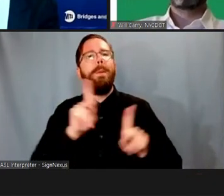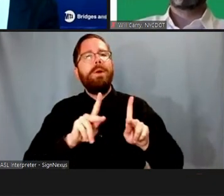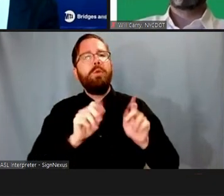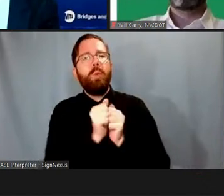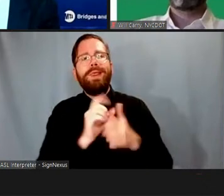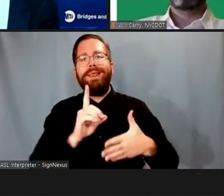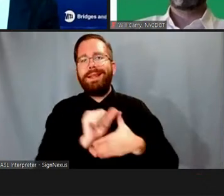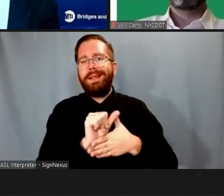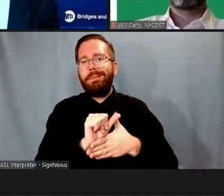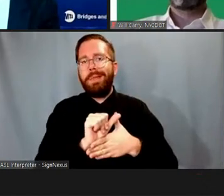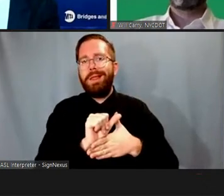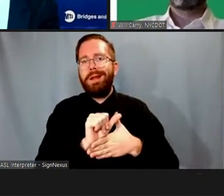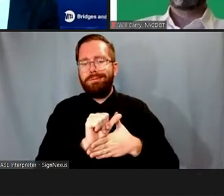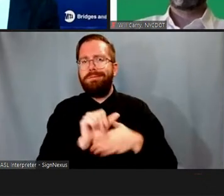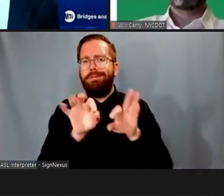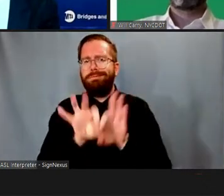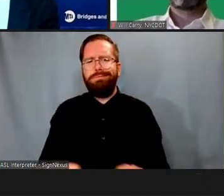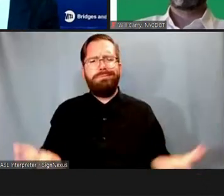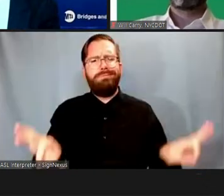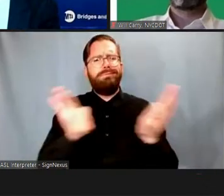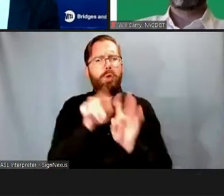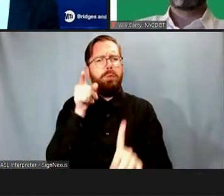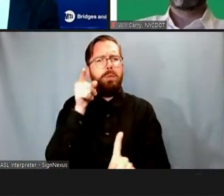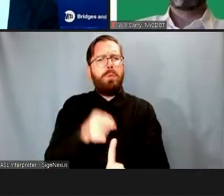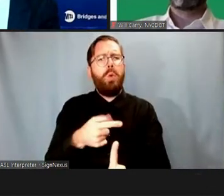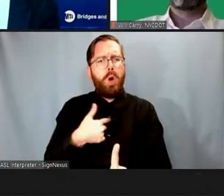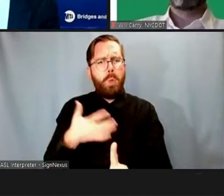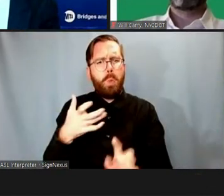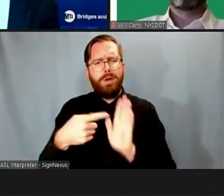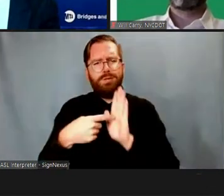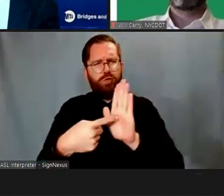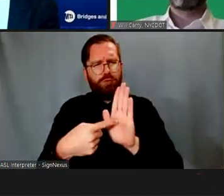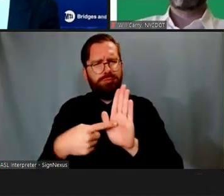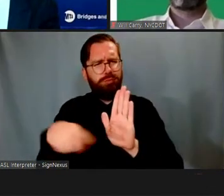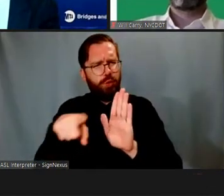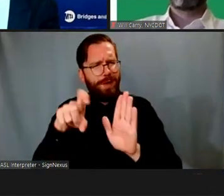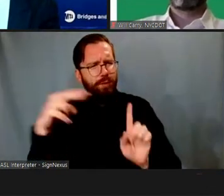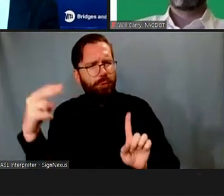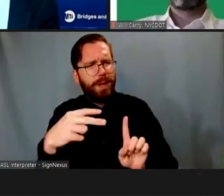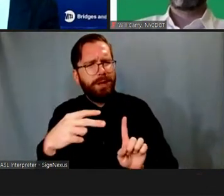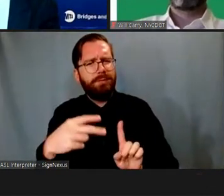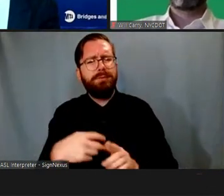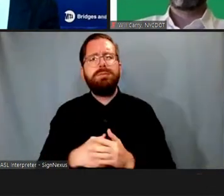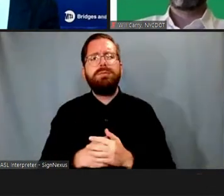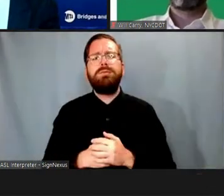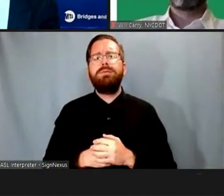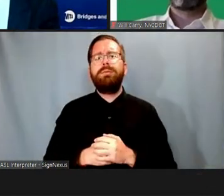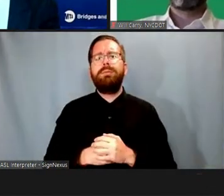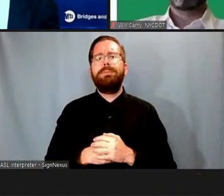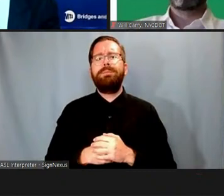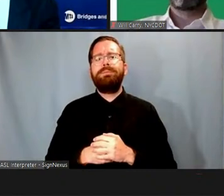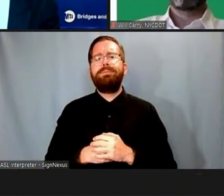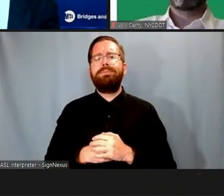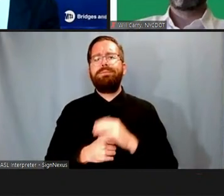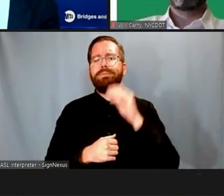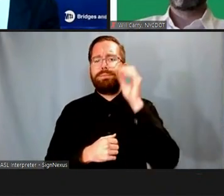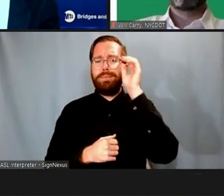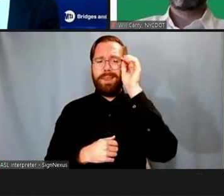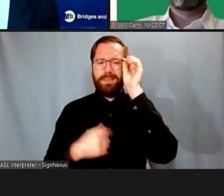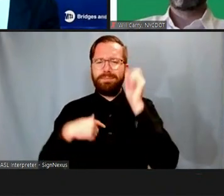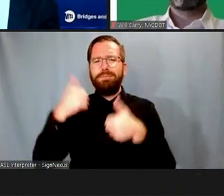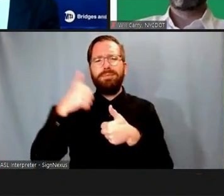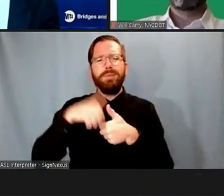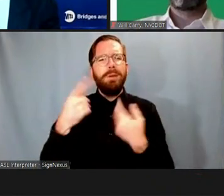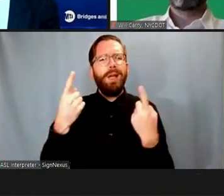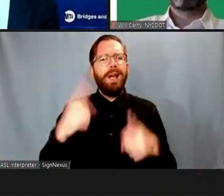is a very important point that you should pay attention to okay okay um i remember that two years ago